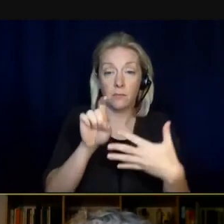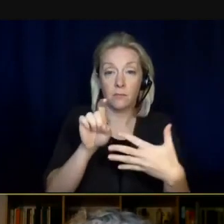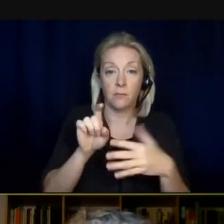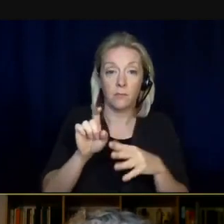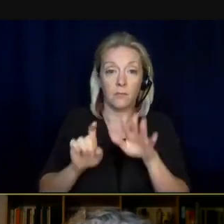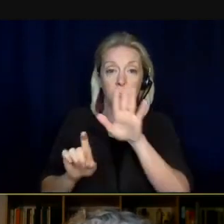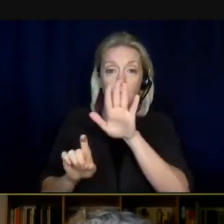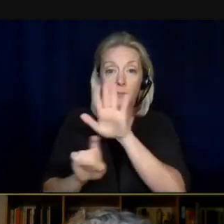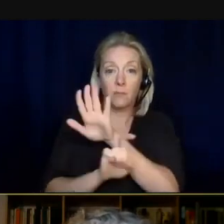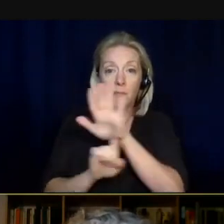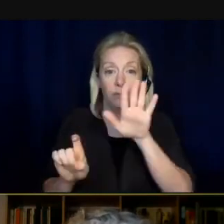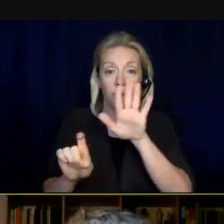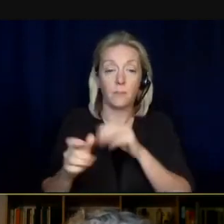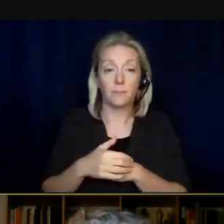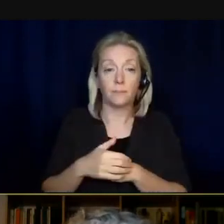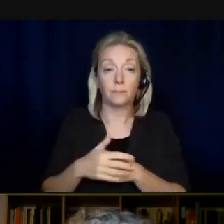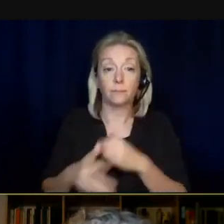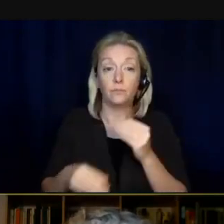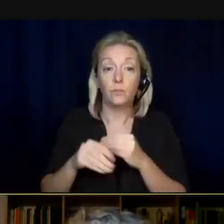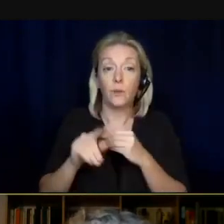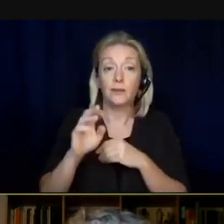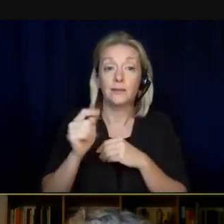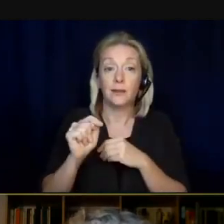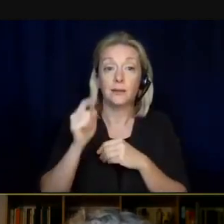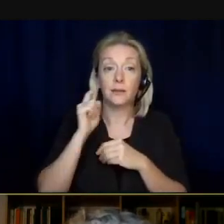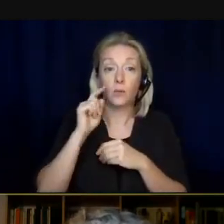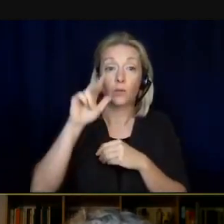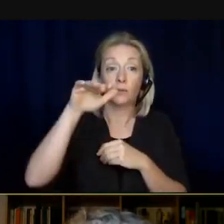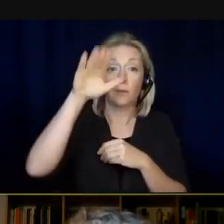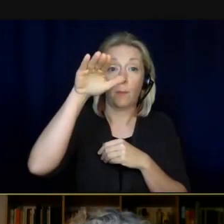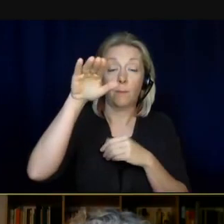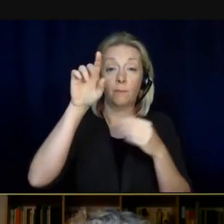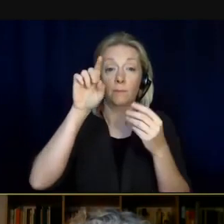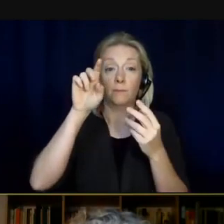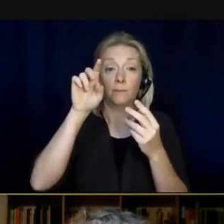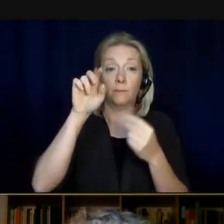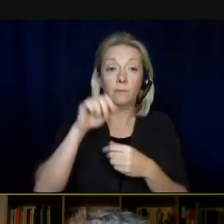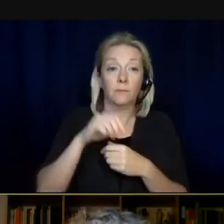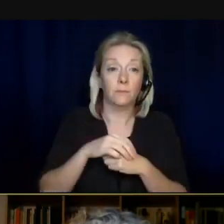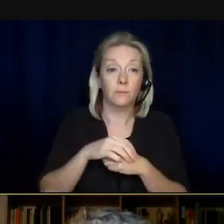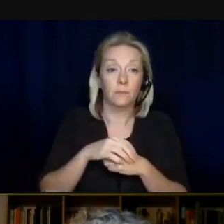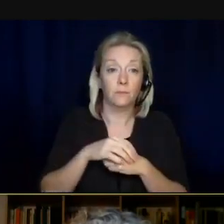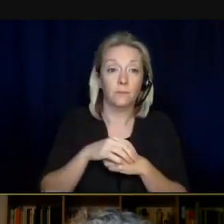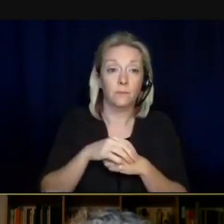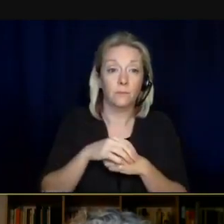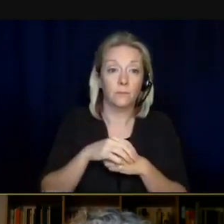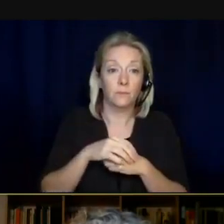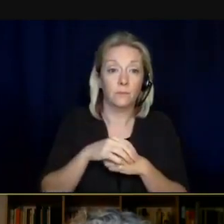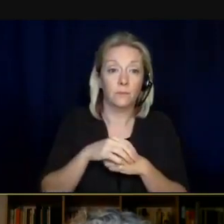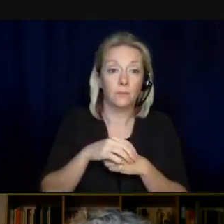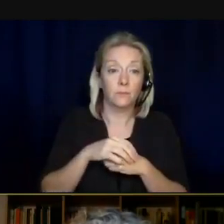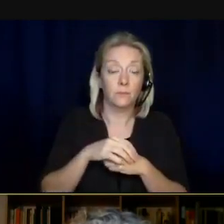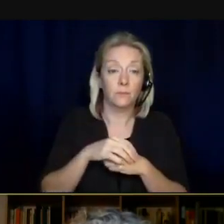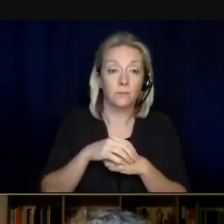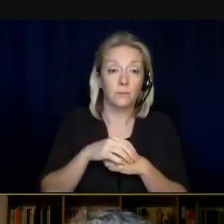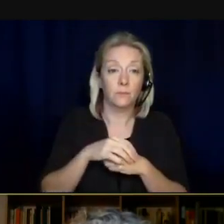add text, you have another scroll bar up at the top. So if I pull it down, I can